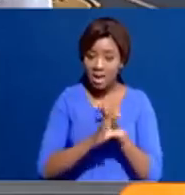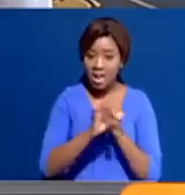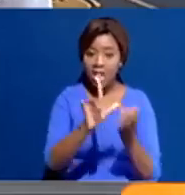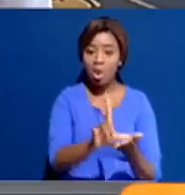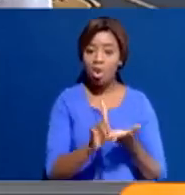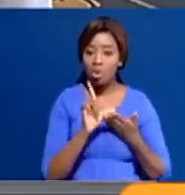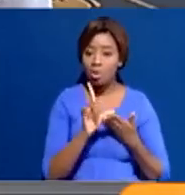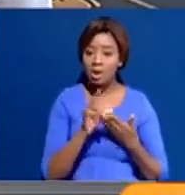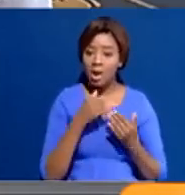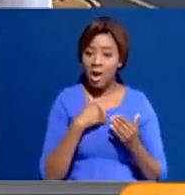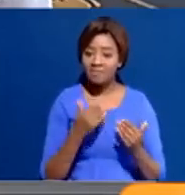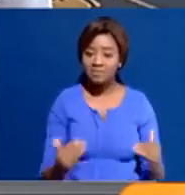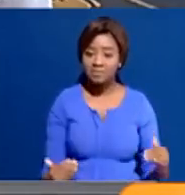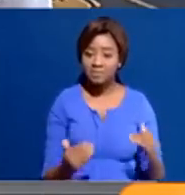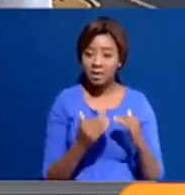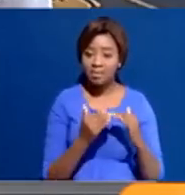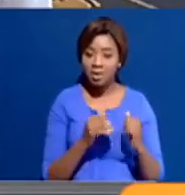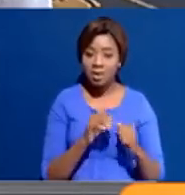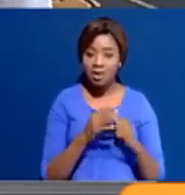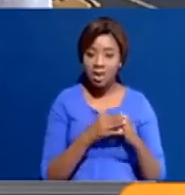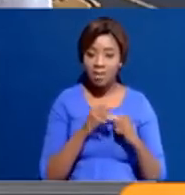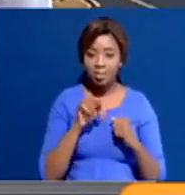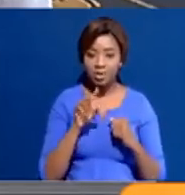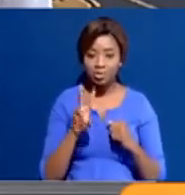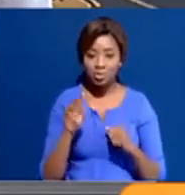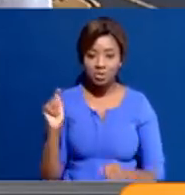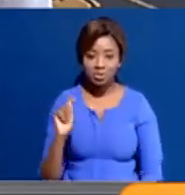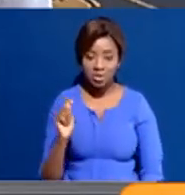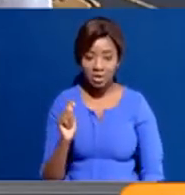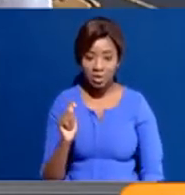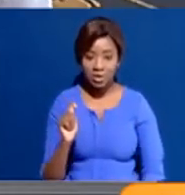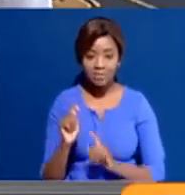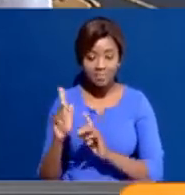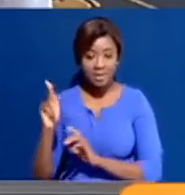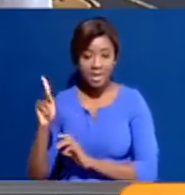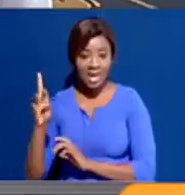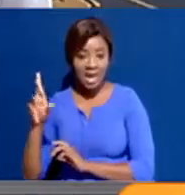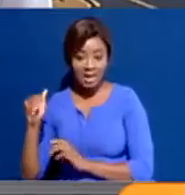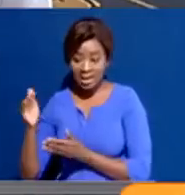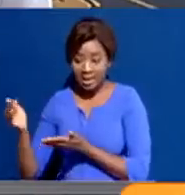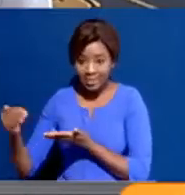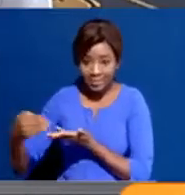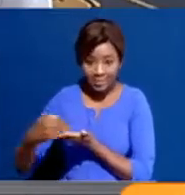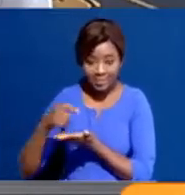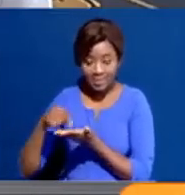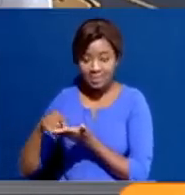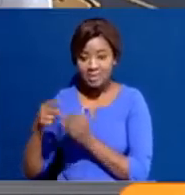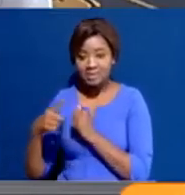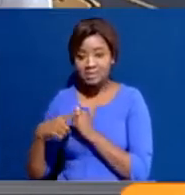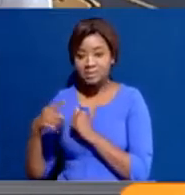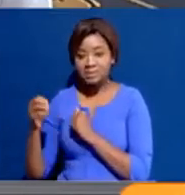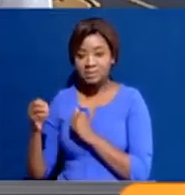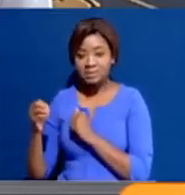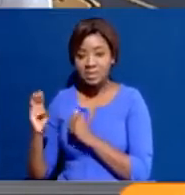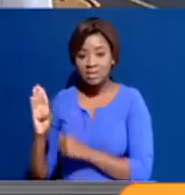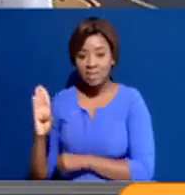at 9.2 trillion, half of that revenue collected by the Kenya Revenue Authority, amounting to 60 billion Kenya shillings